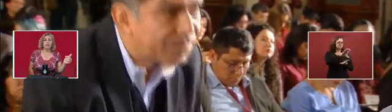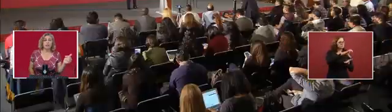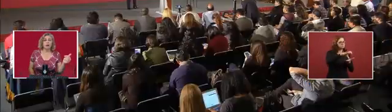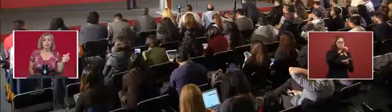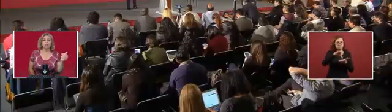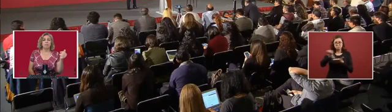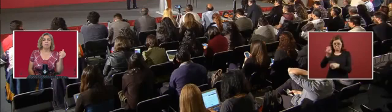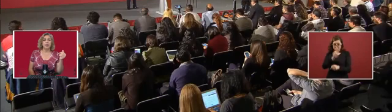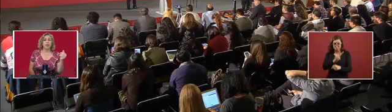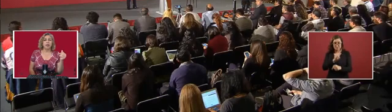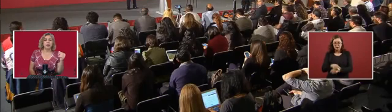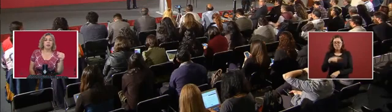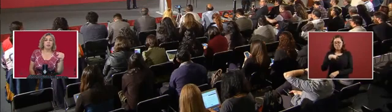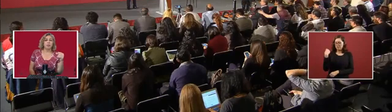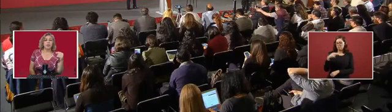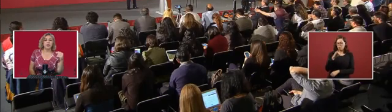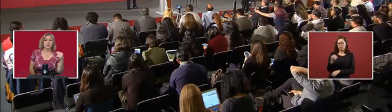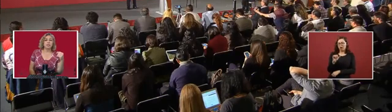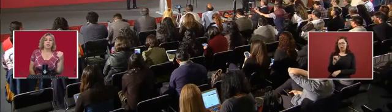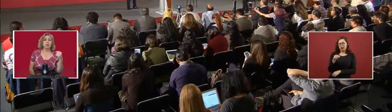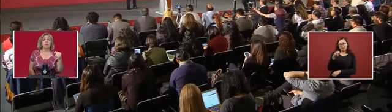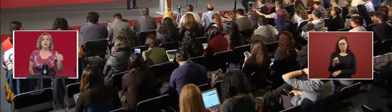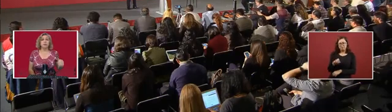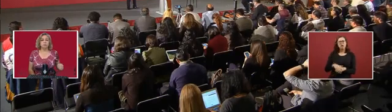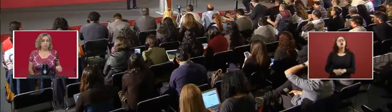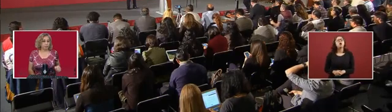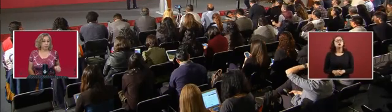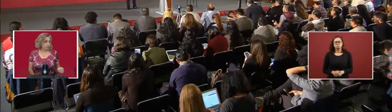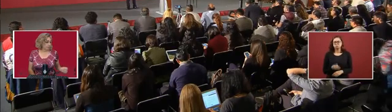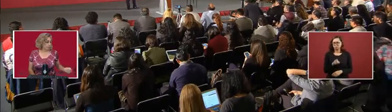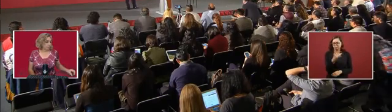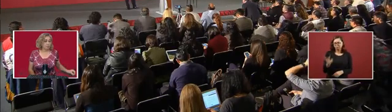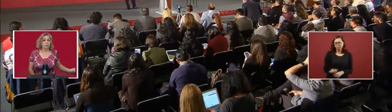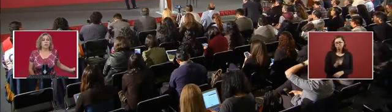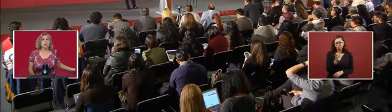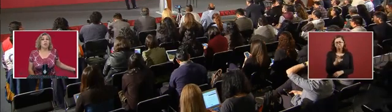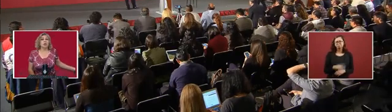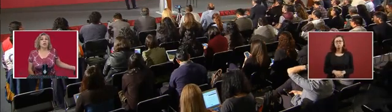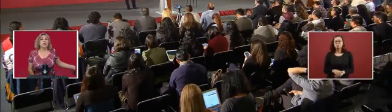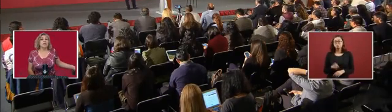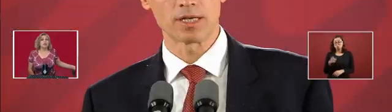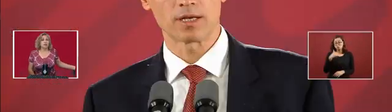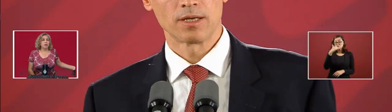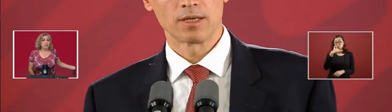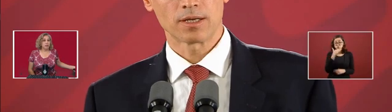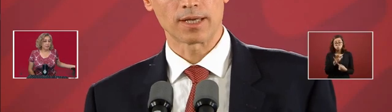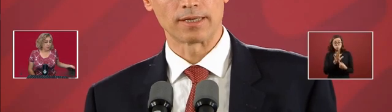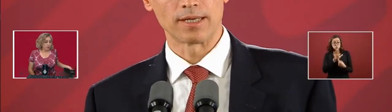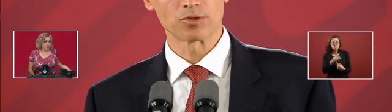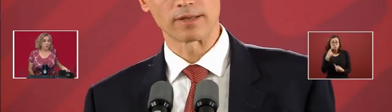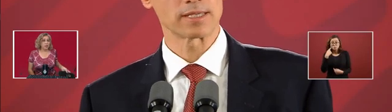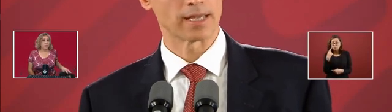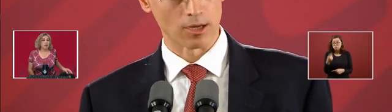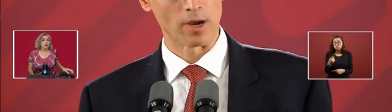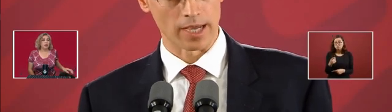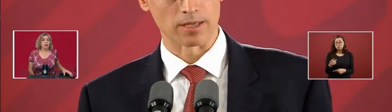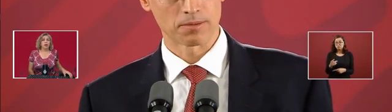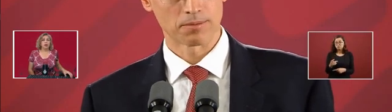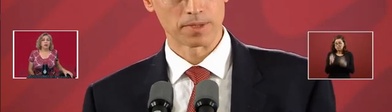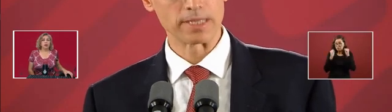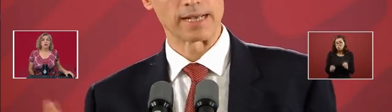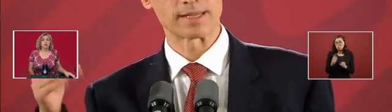of these purchases that the states make, there's no corruption? Have they done some kind of auditing to see the resources of the